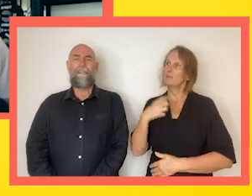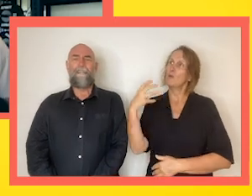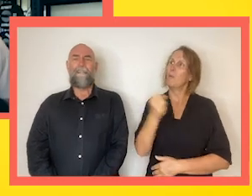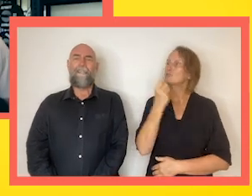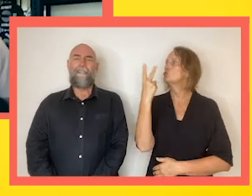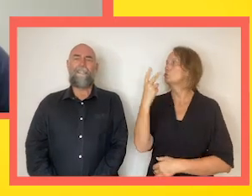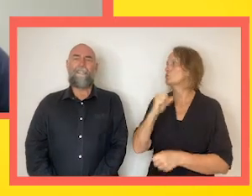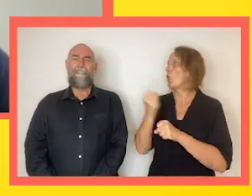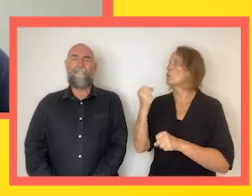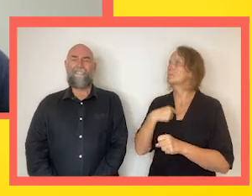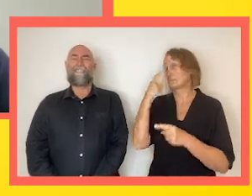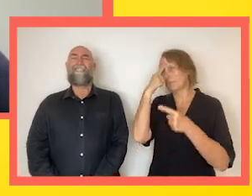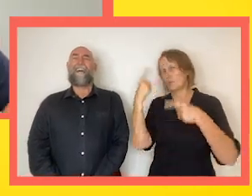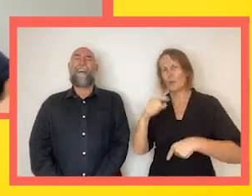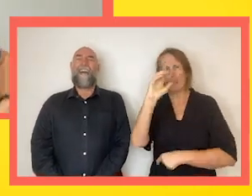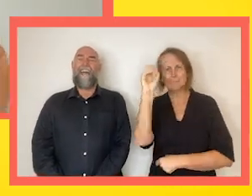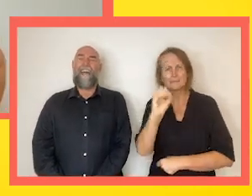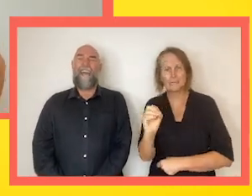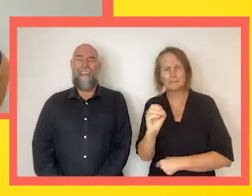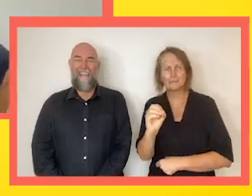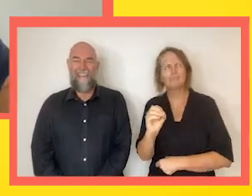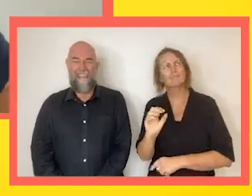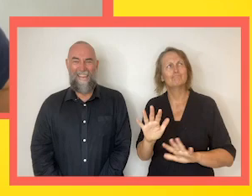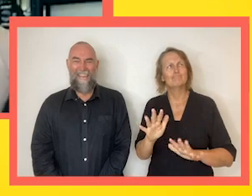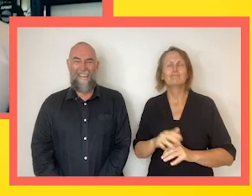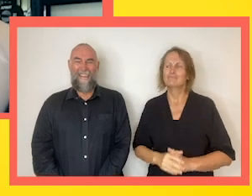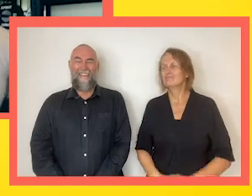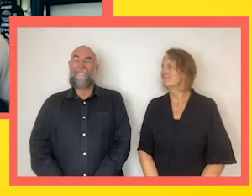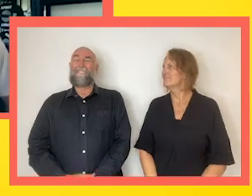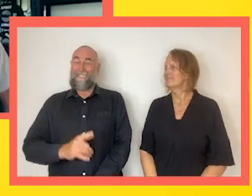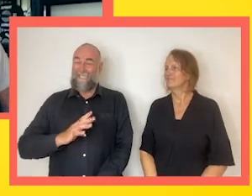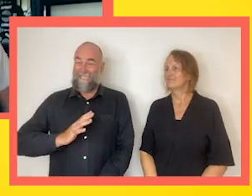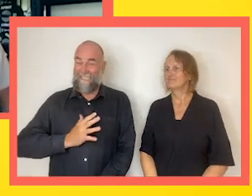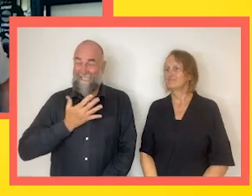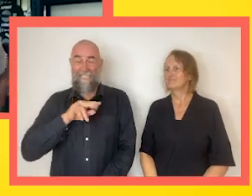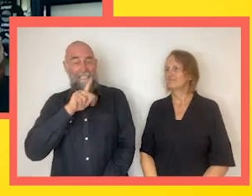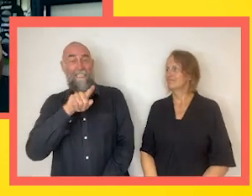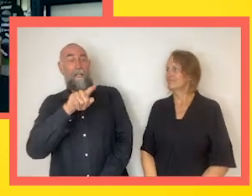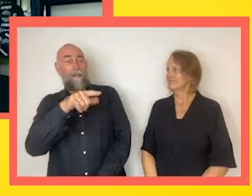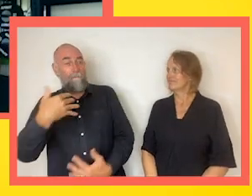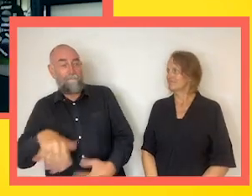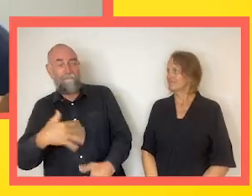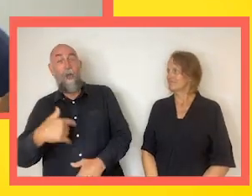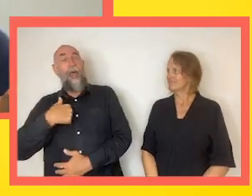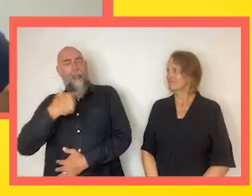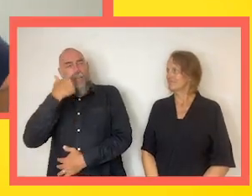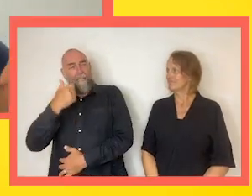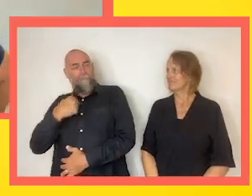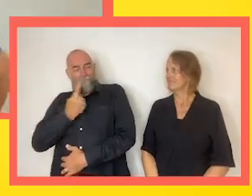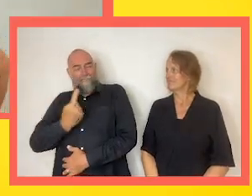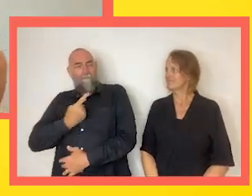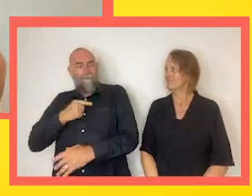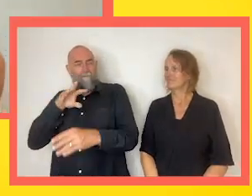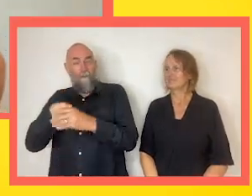what's the percentage on that? No, you're going to start talking about you want to go the percentage? Amount of events that an individual athlete gets to go. The